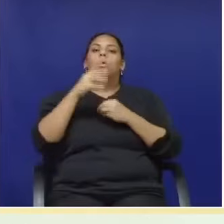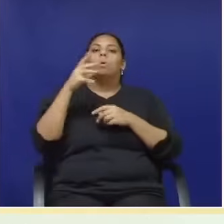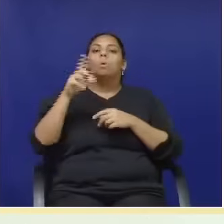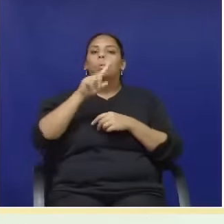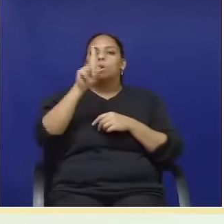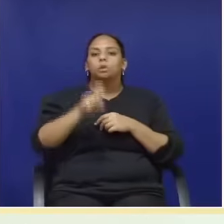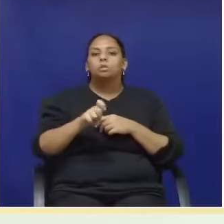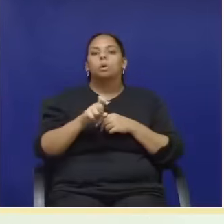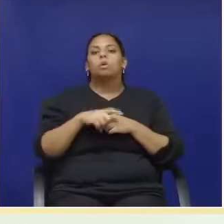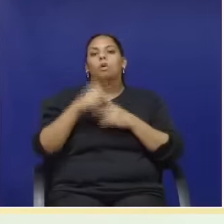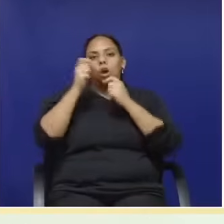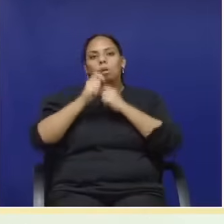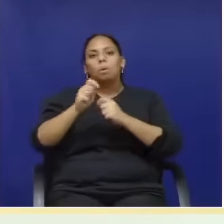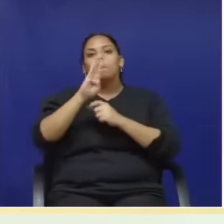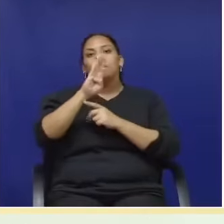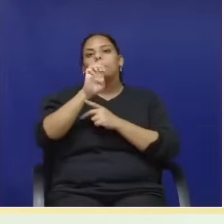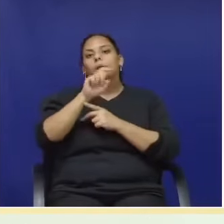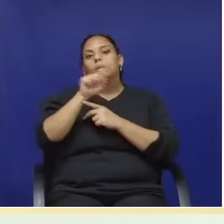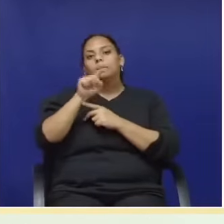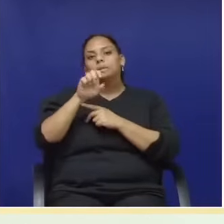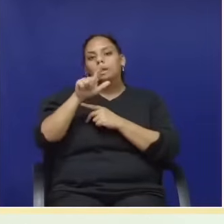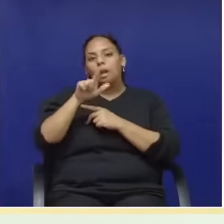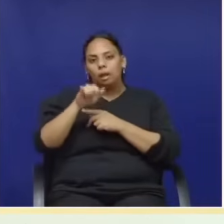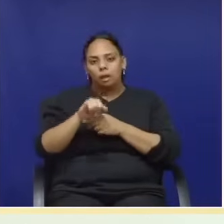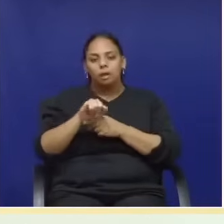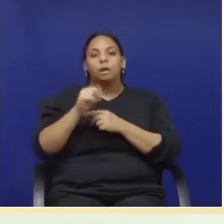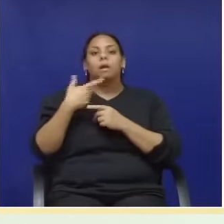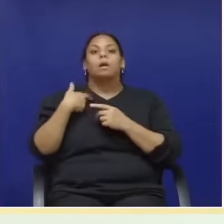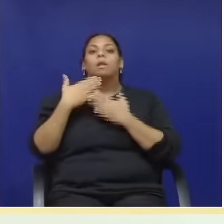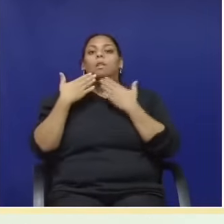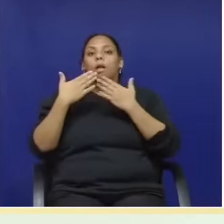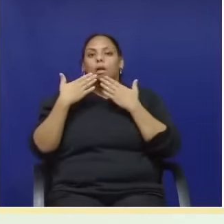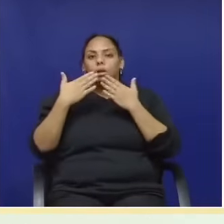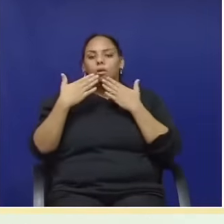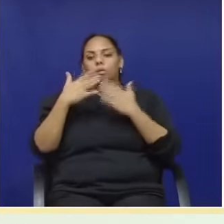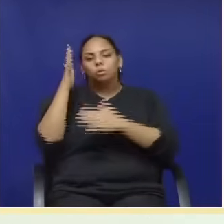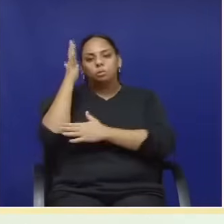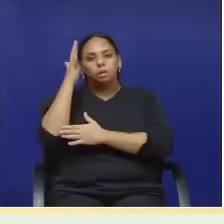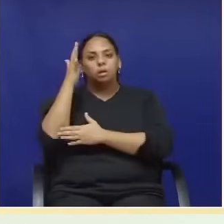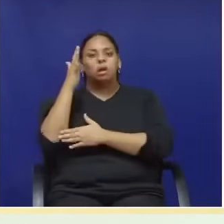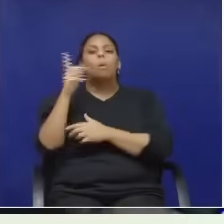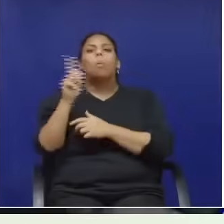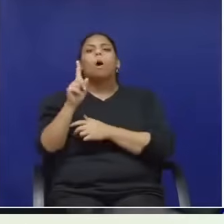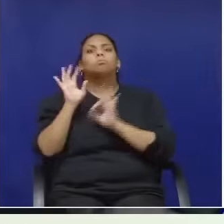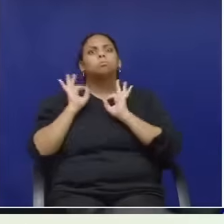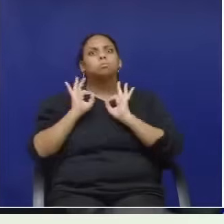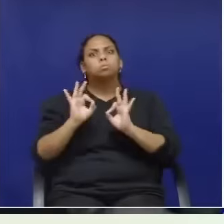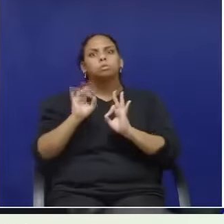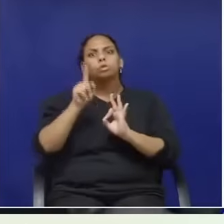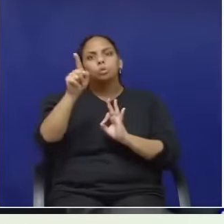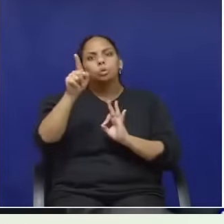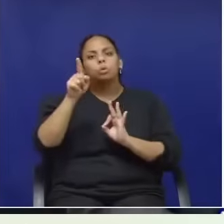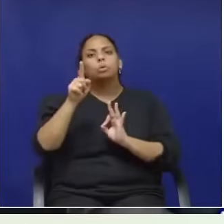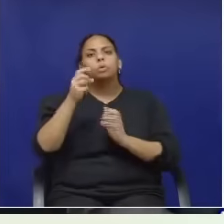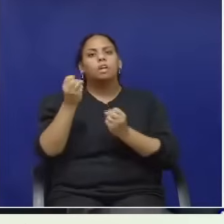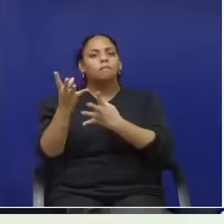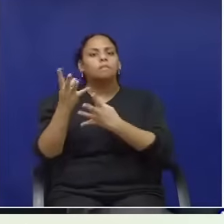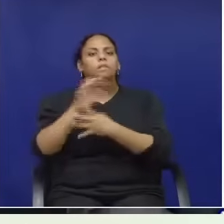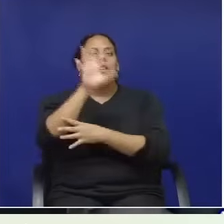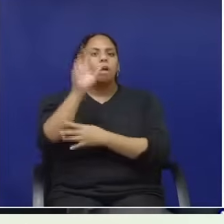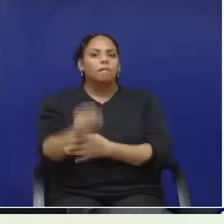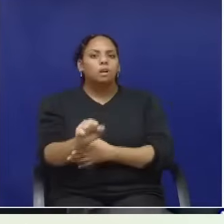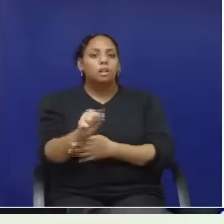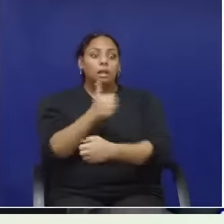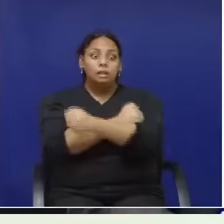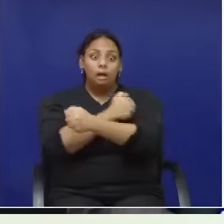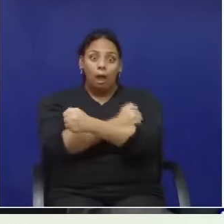Beasley. Thank you, Deputy Speaker. Deputy Minister, what guarantees can you give South Africans that the drugs